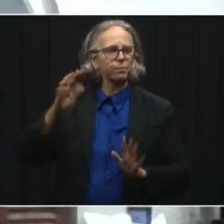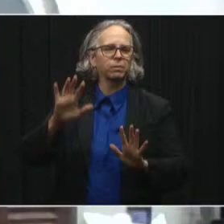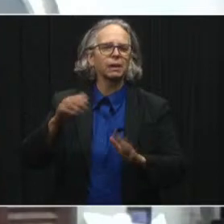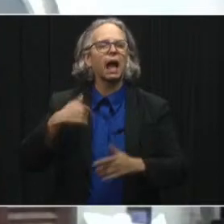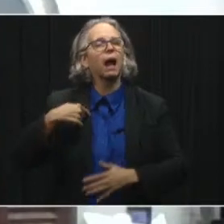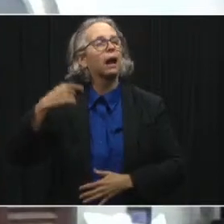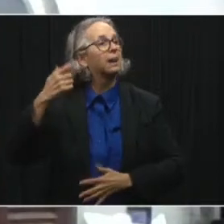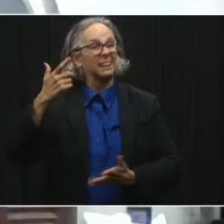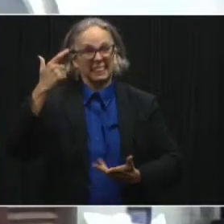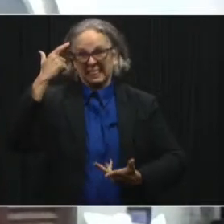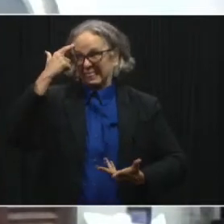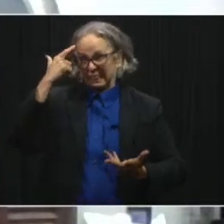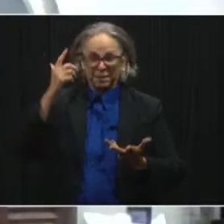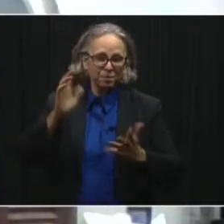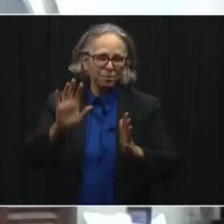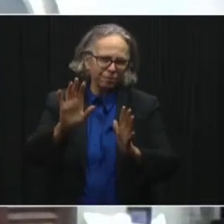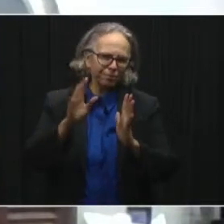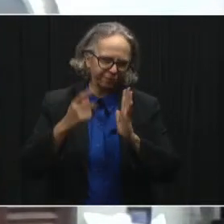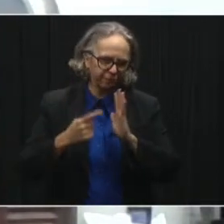vaccine.